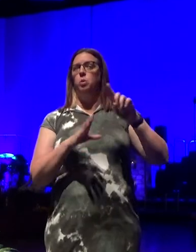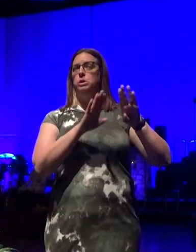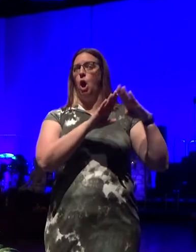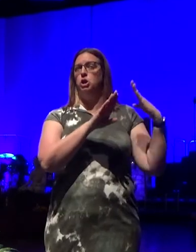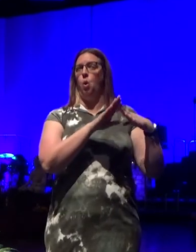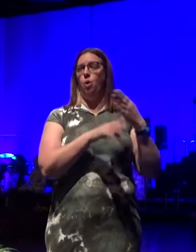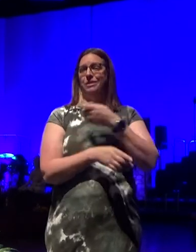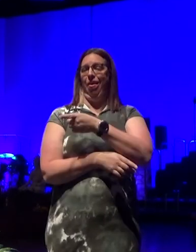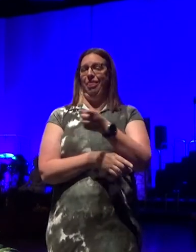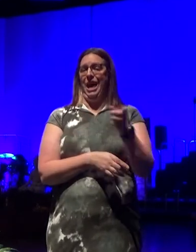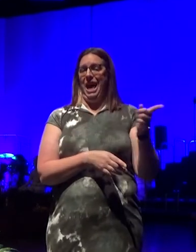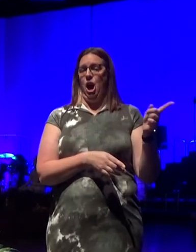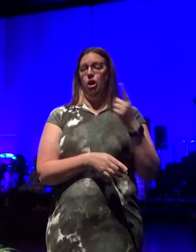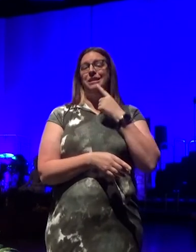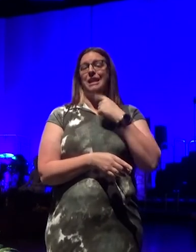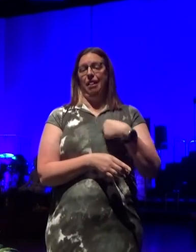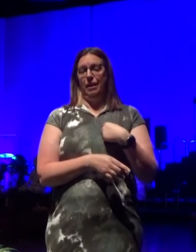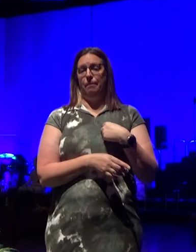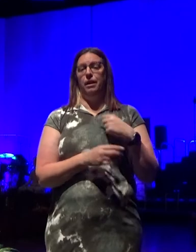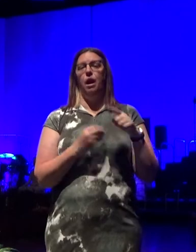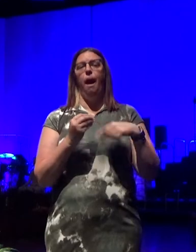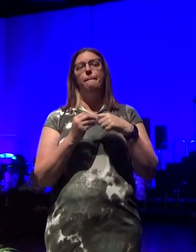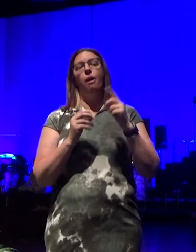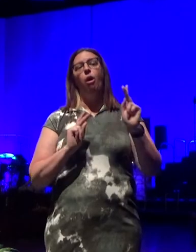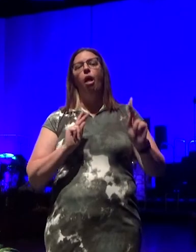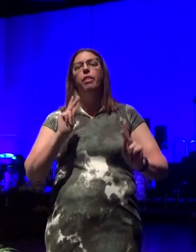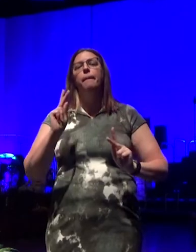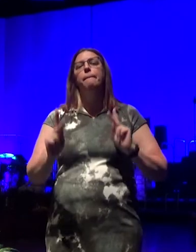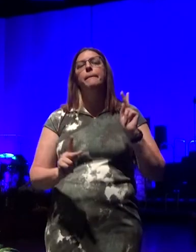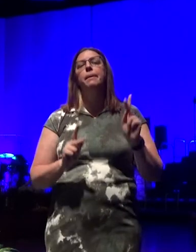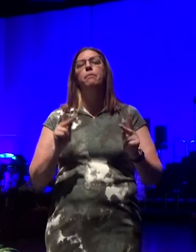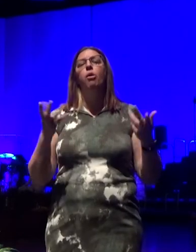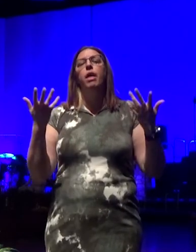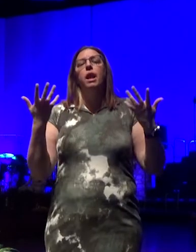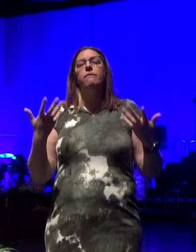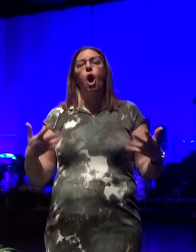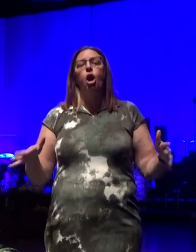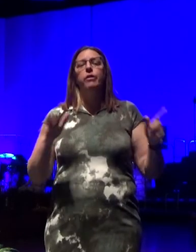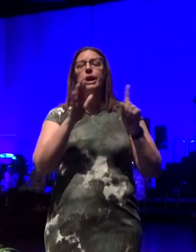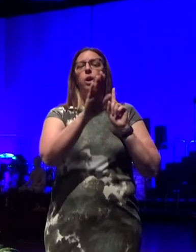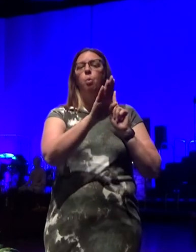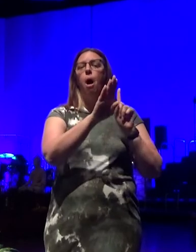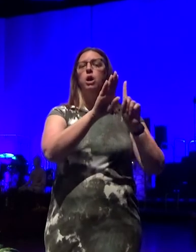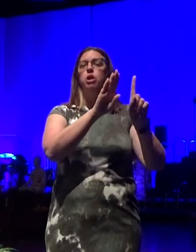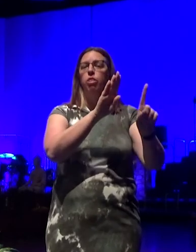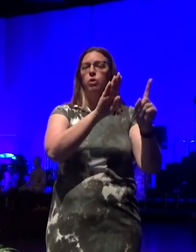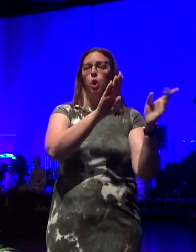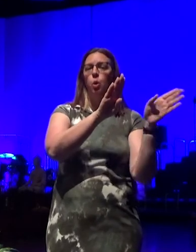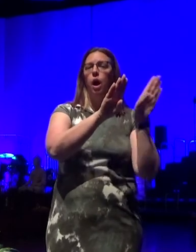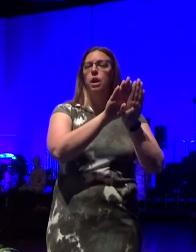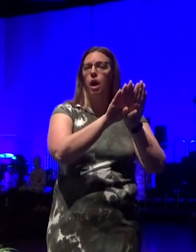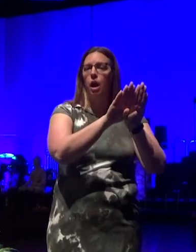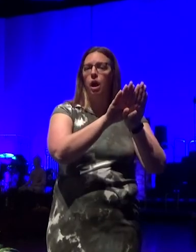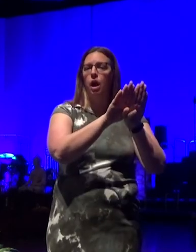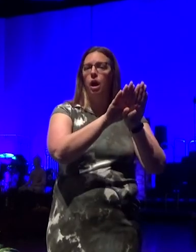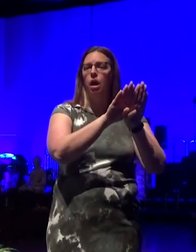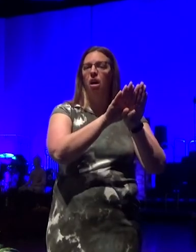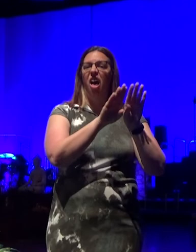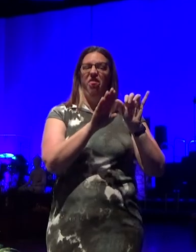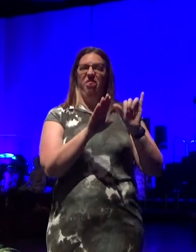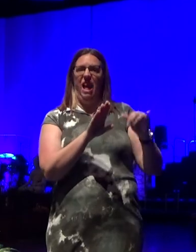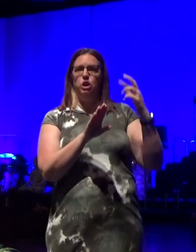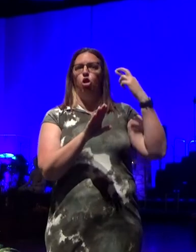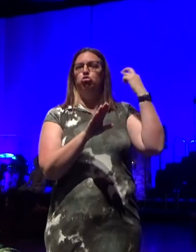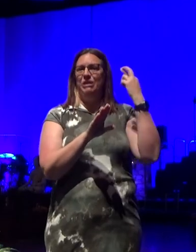through before in their own way and their own time. But there's a reason you can't go through those doors. It's because